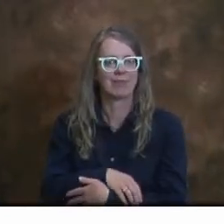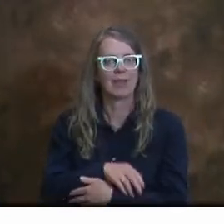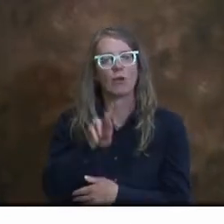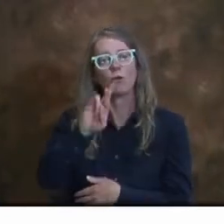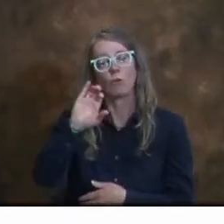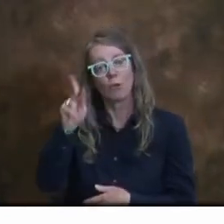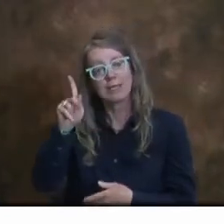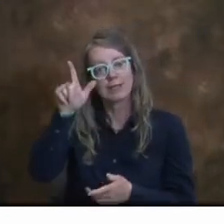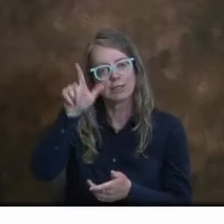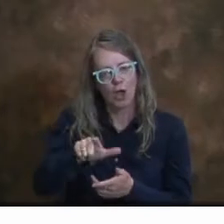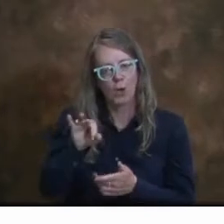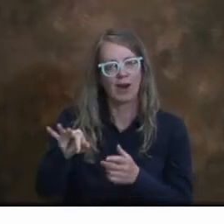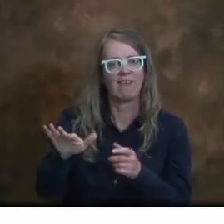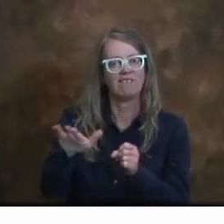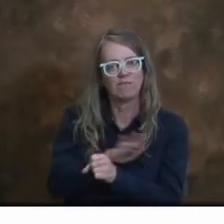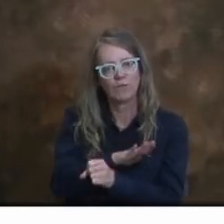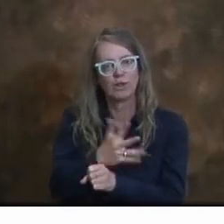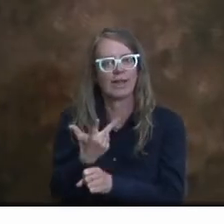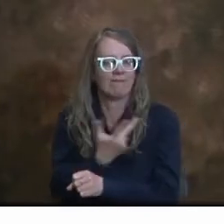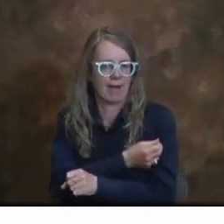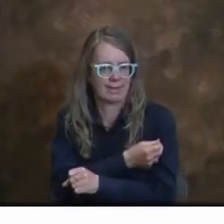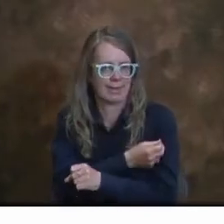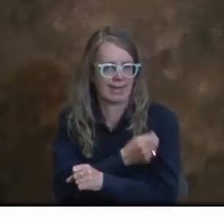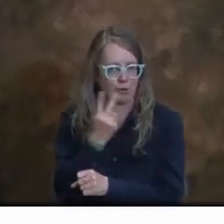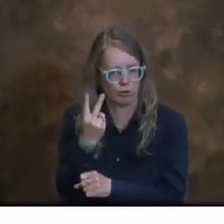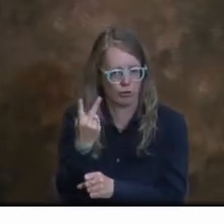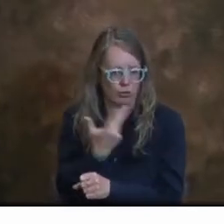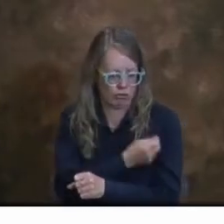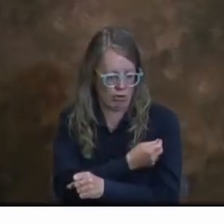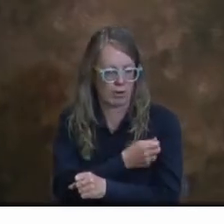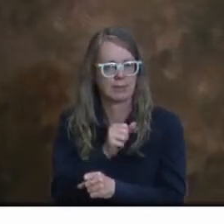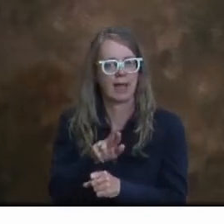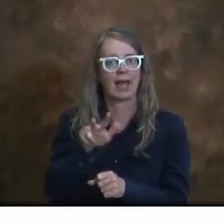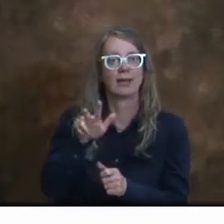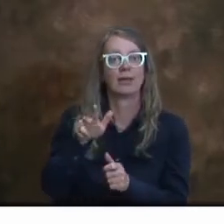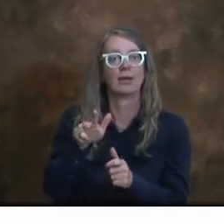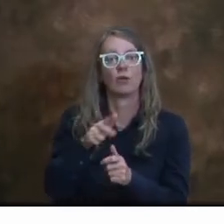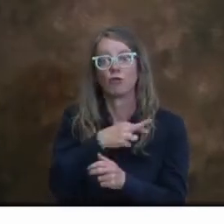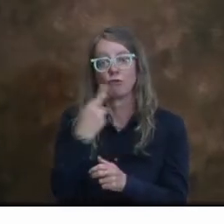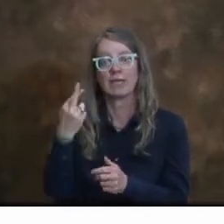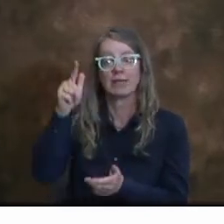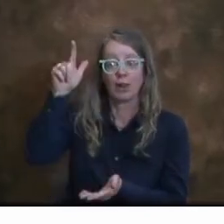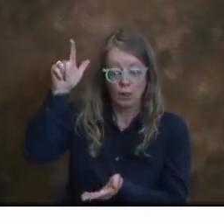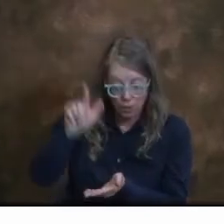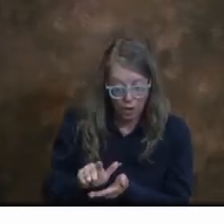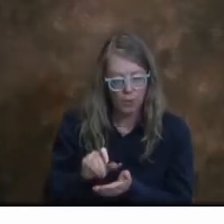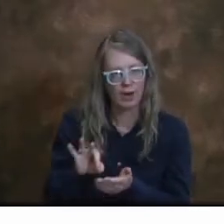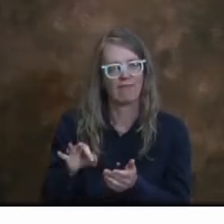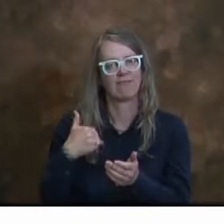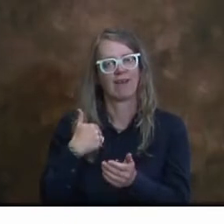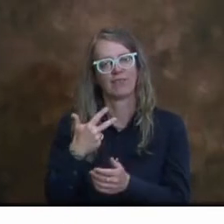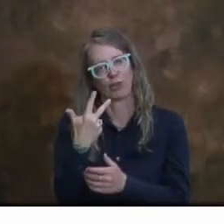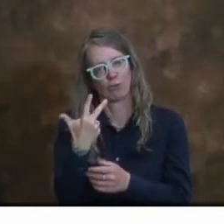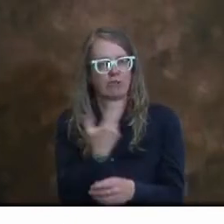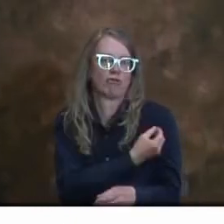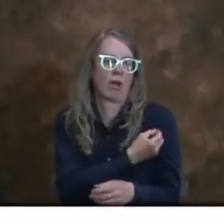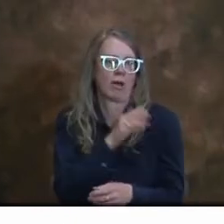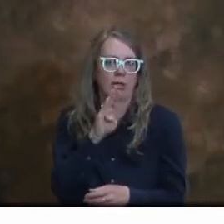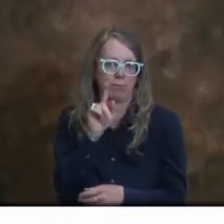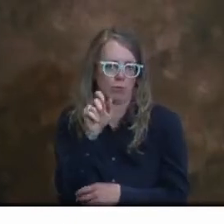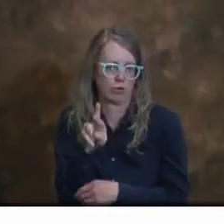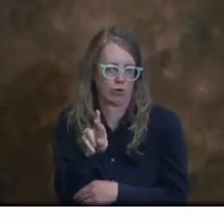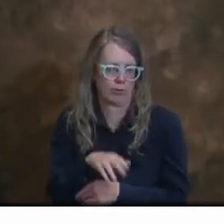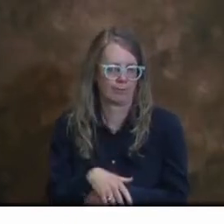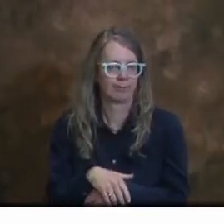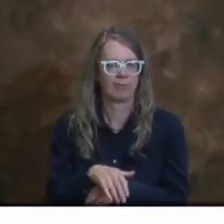and even lower in those who are fully vaccinated with a booster. This trend holds true for ICU